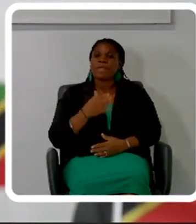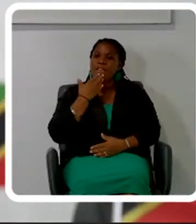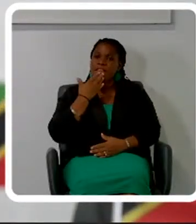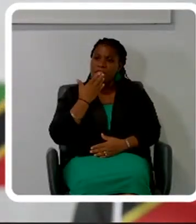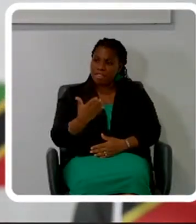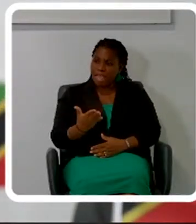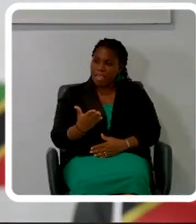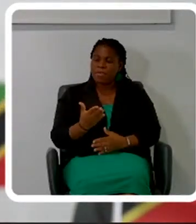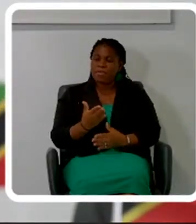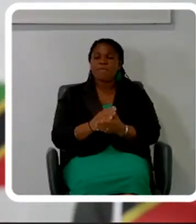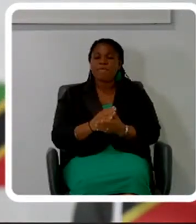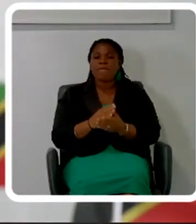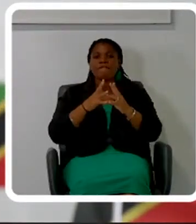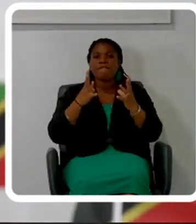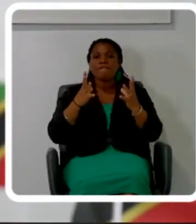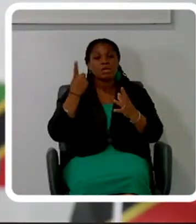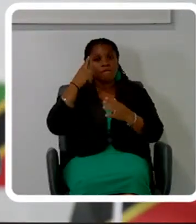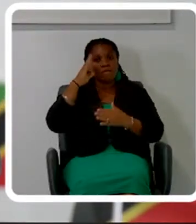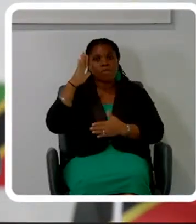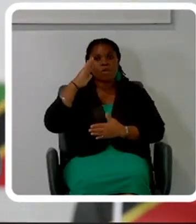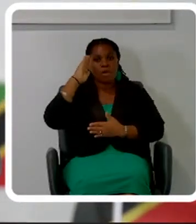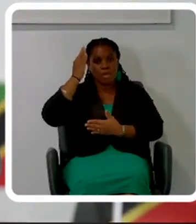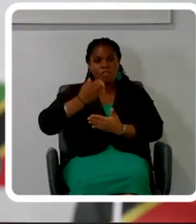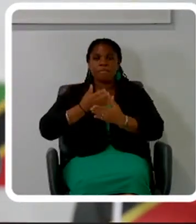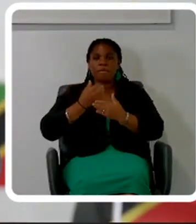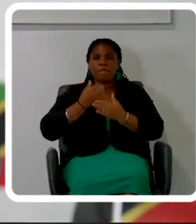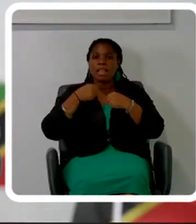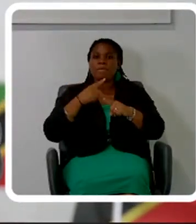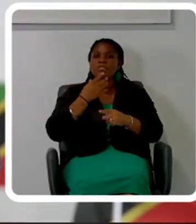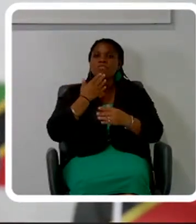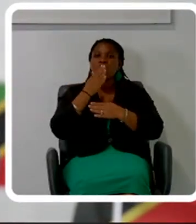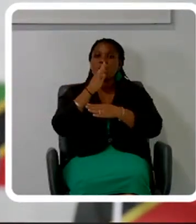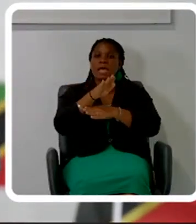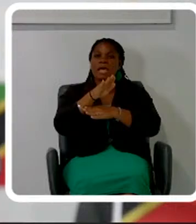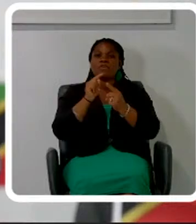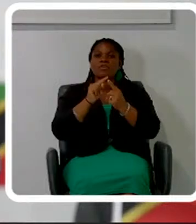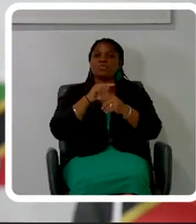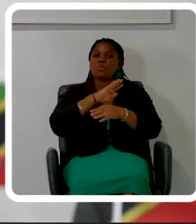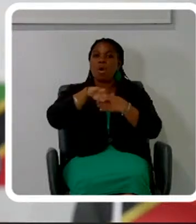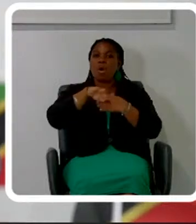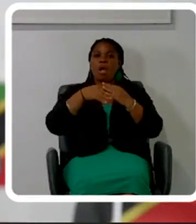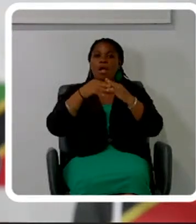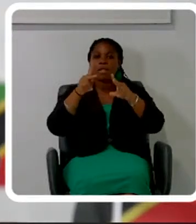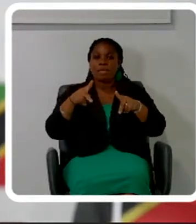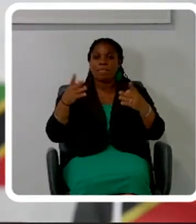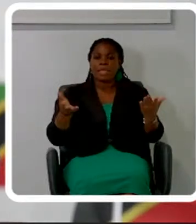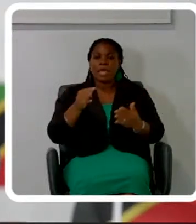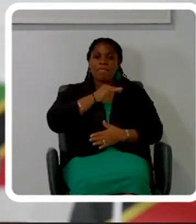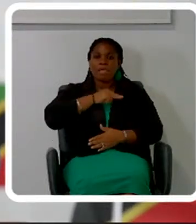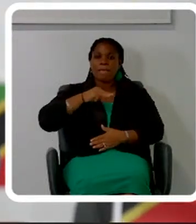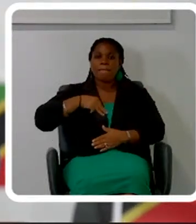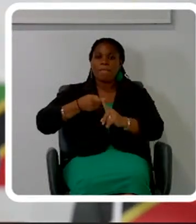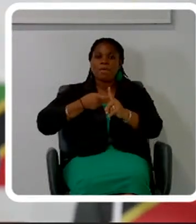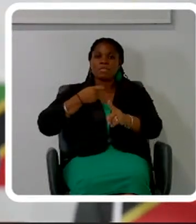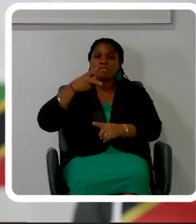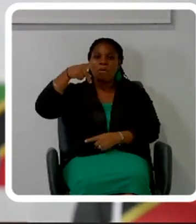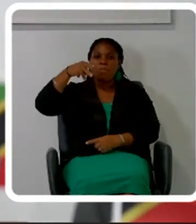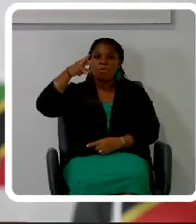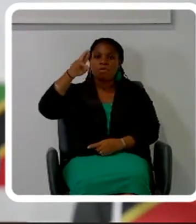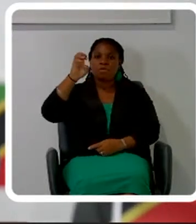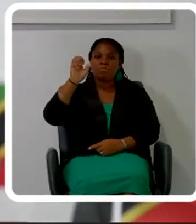Madam Matthew, for your introduction. Let me say good afternoon to the members of the press who are here with me for another